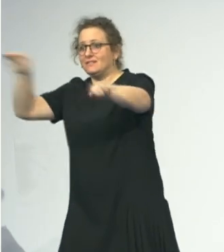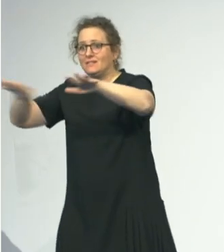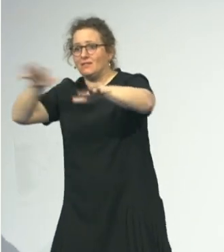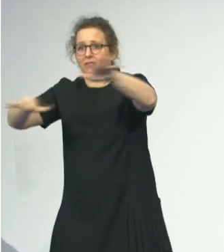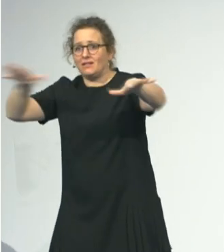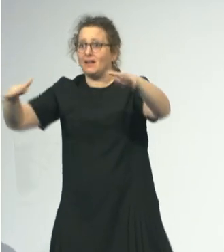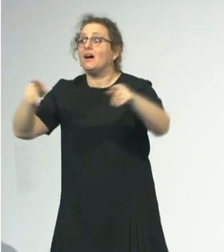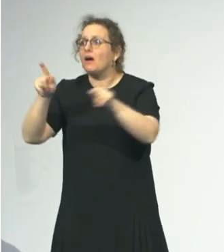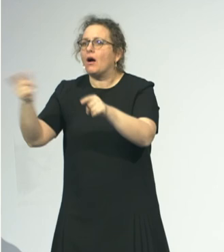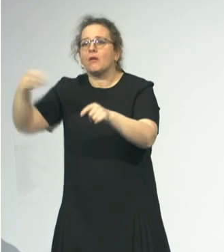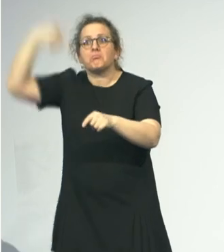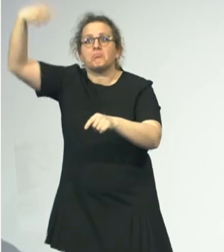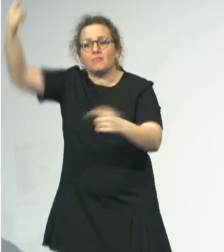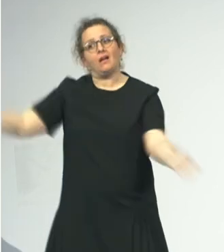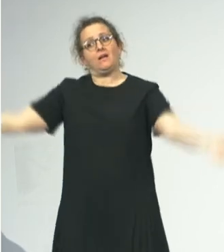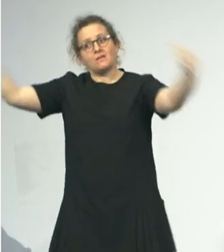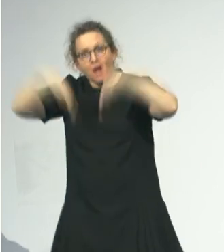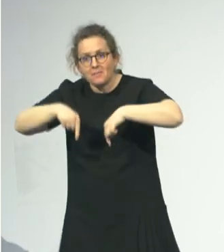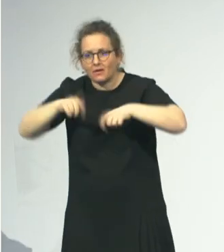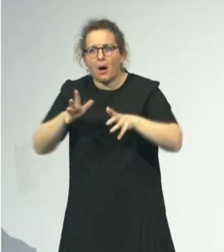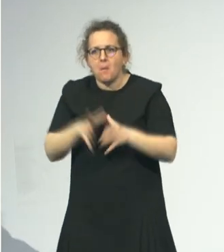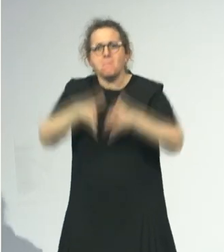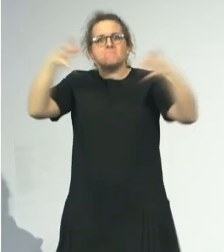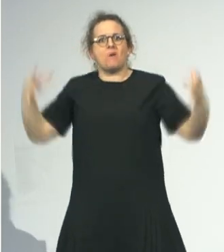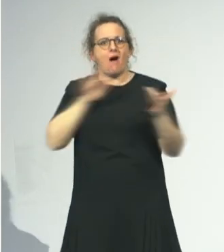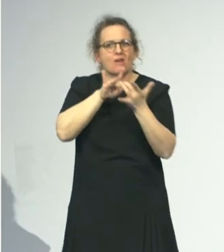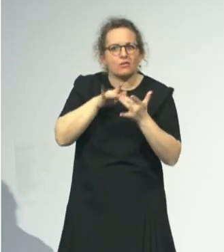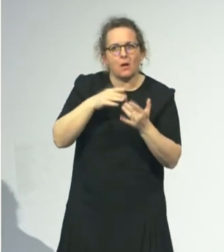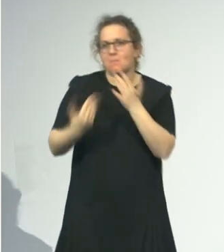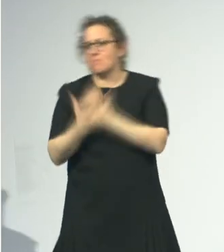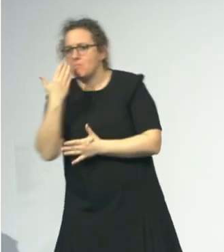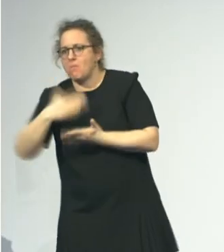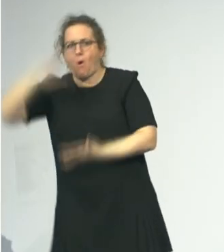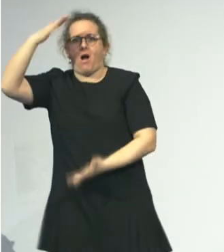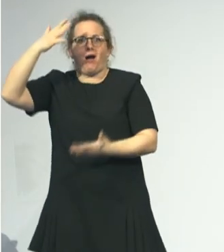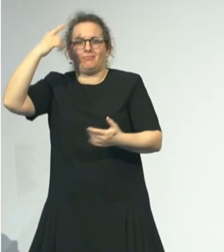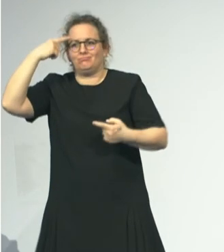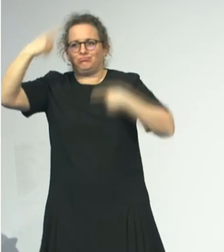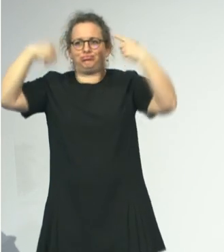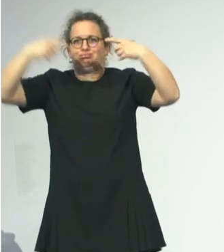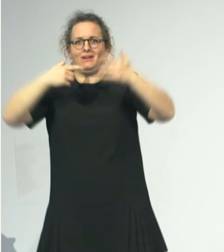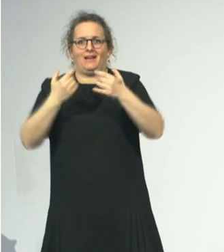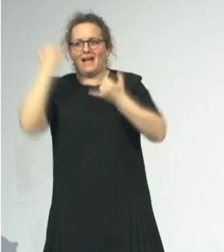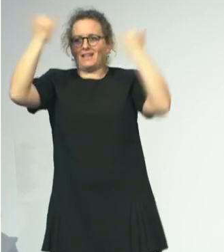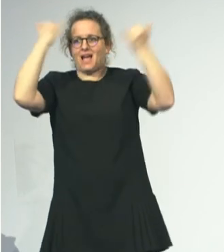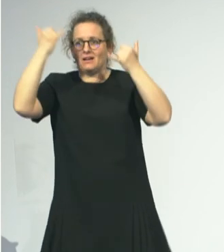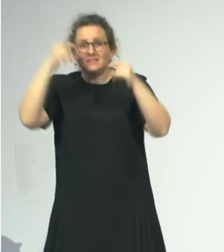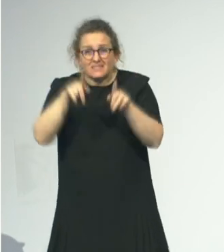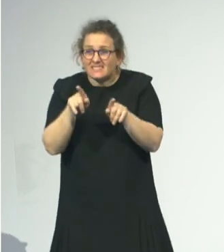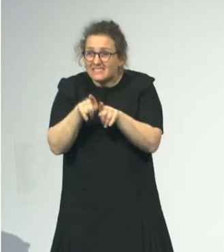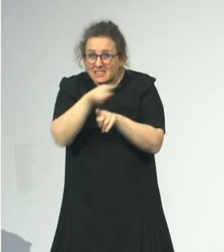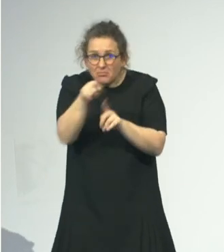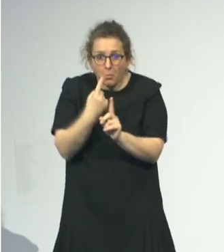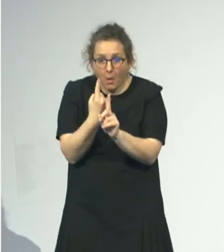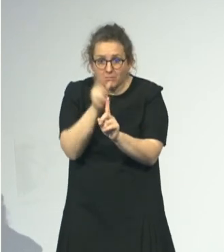Great. So please tell people you are here, you have been here, you will be here again. And please